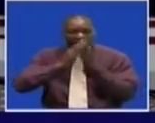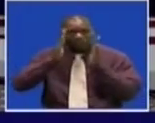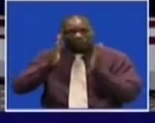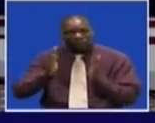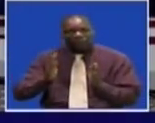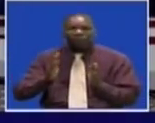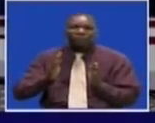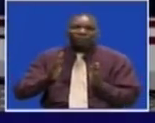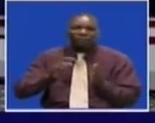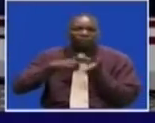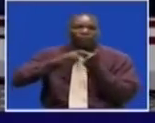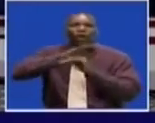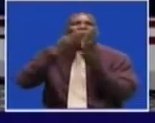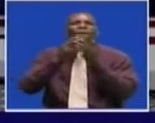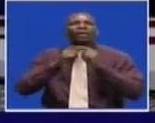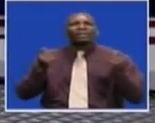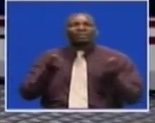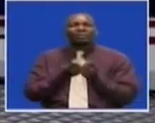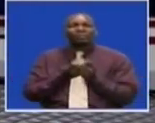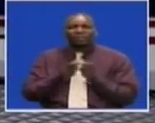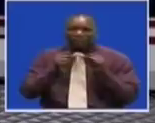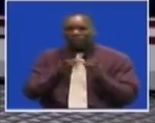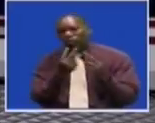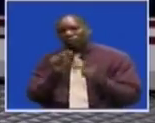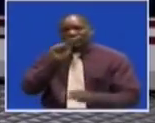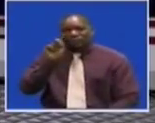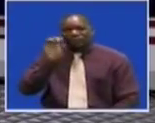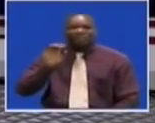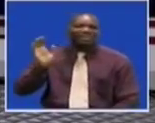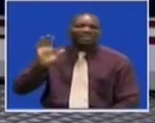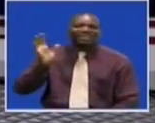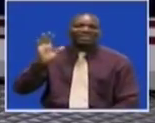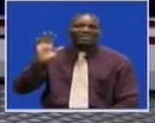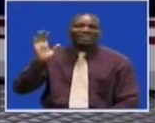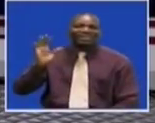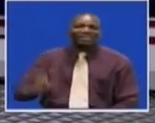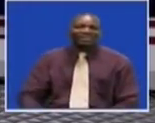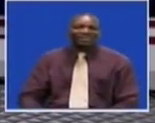Pastor Samson Mwale. On behalf of the entire production team, keep watching ZNBC. It's bye for now.